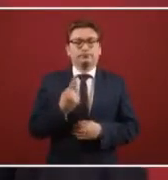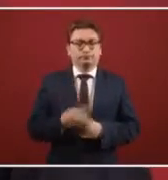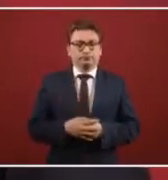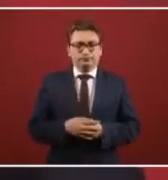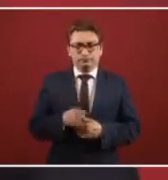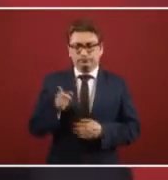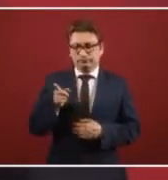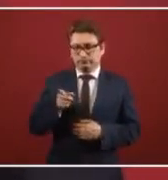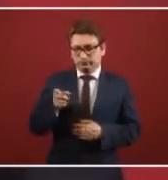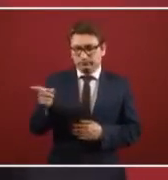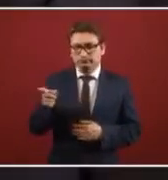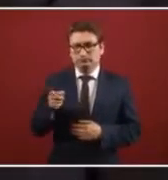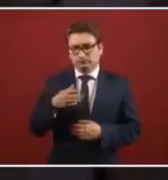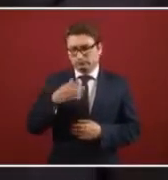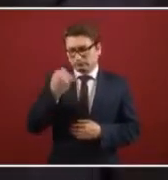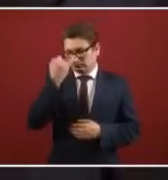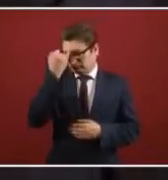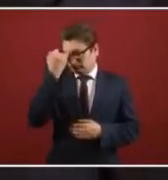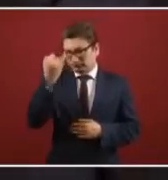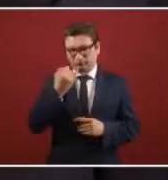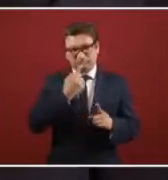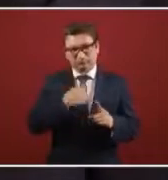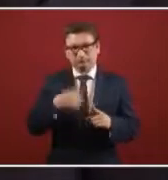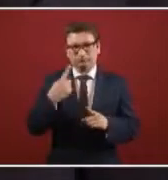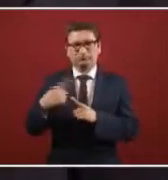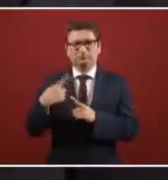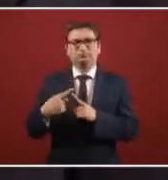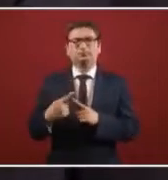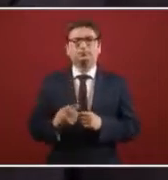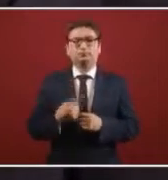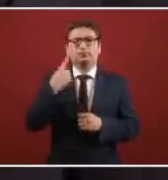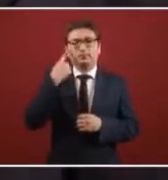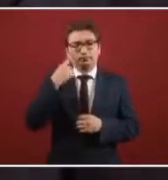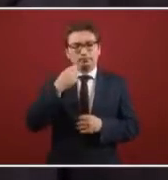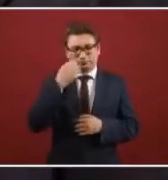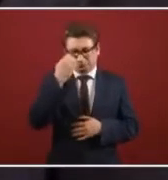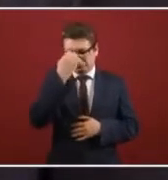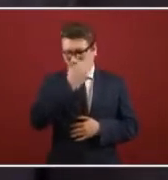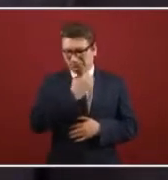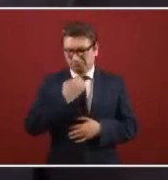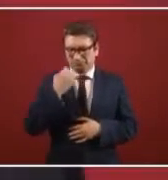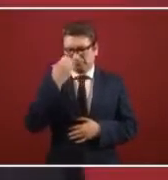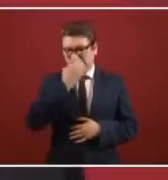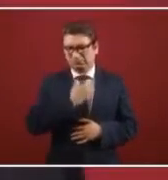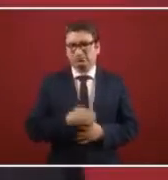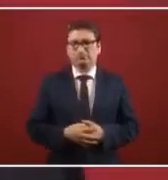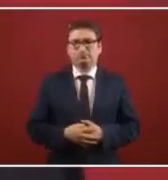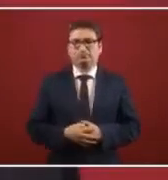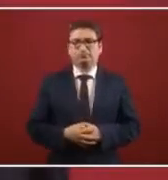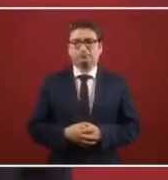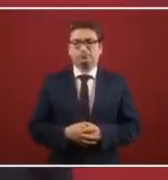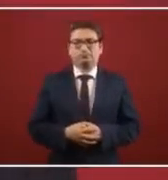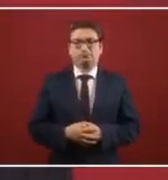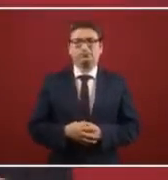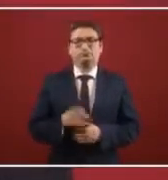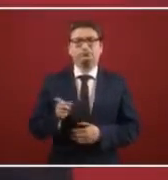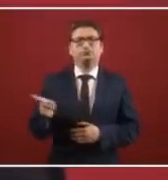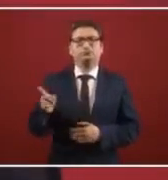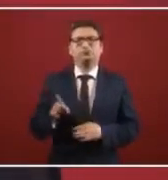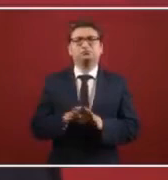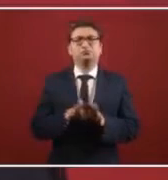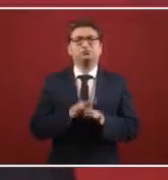because all its people, para officials, evaluar that evaluated son